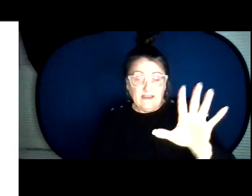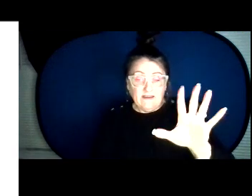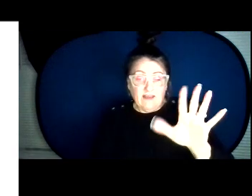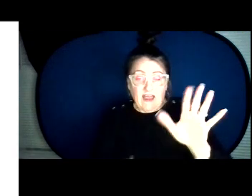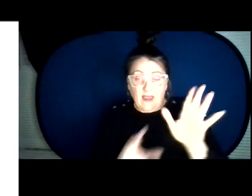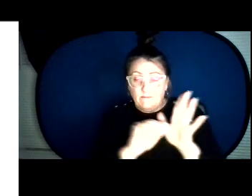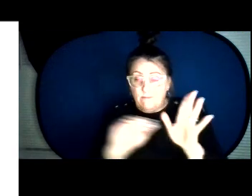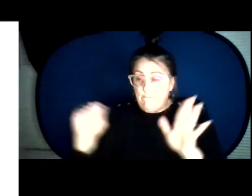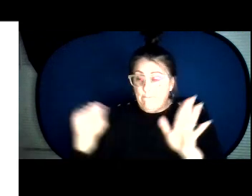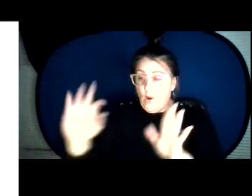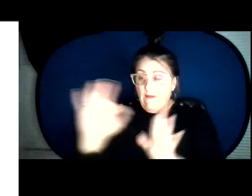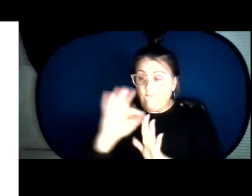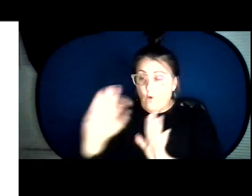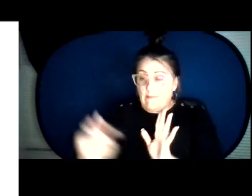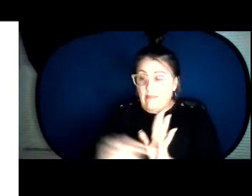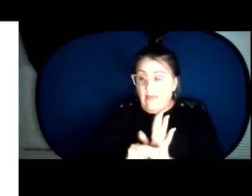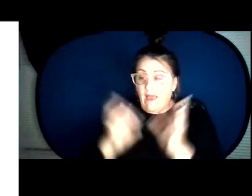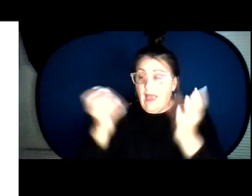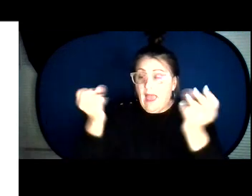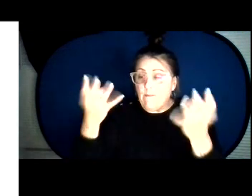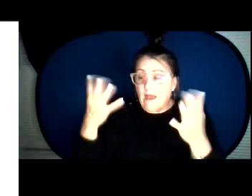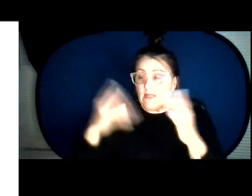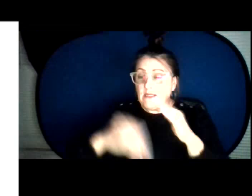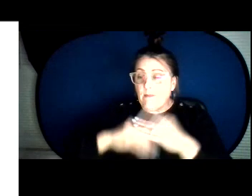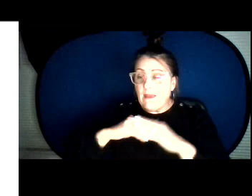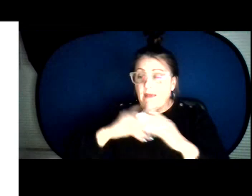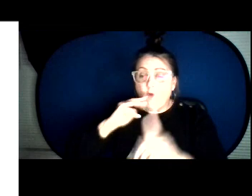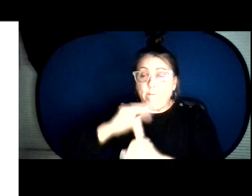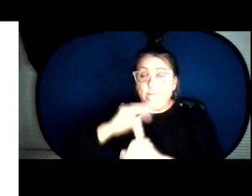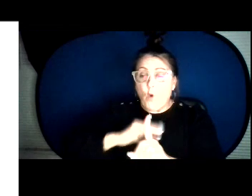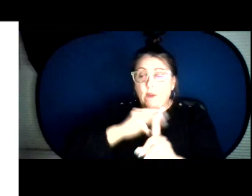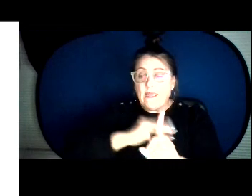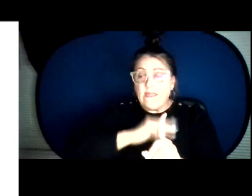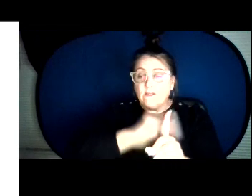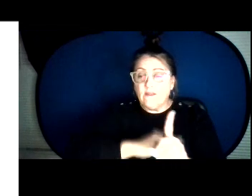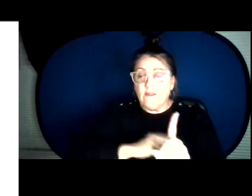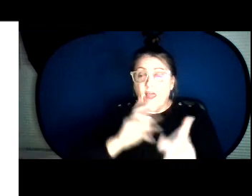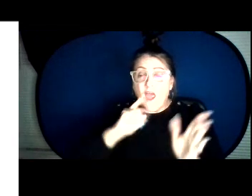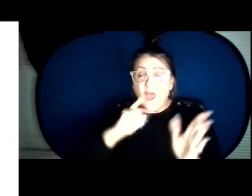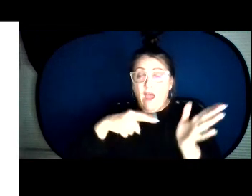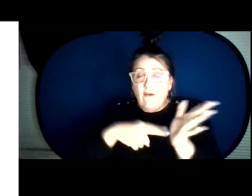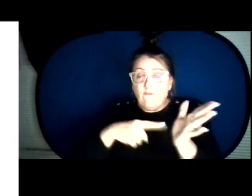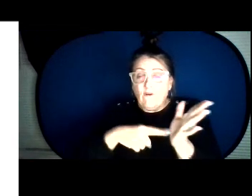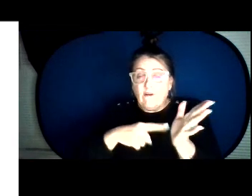determine the maximum amount for a mortgage. In this case, the affordable purchase price is